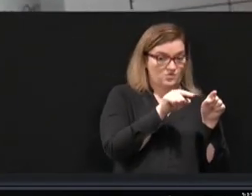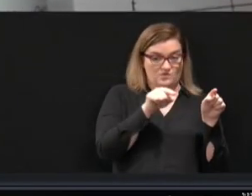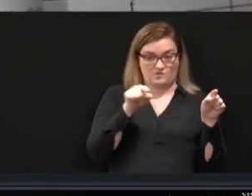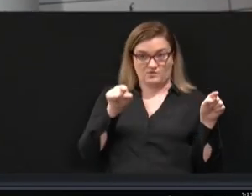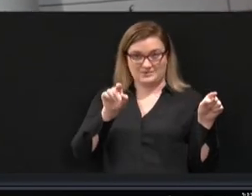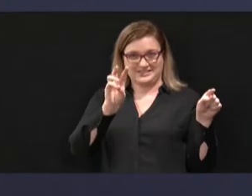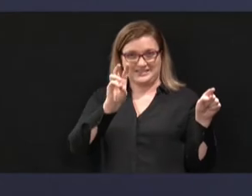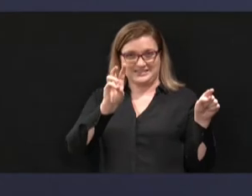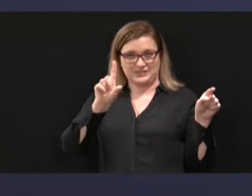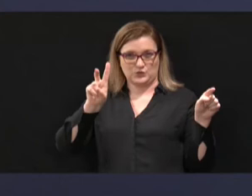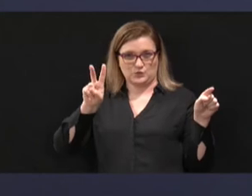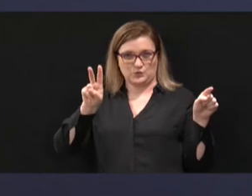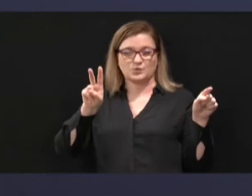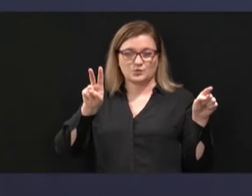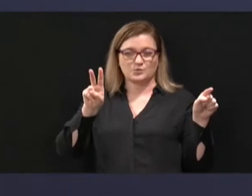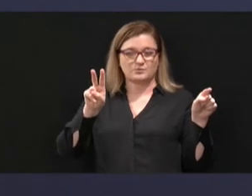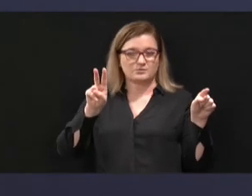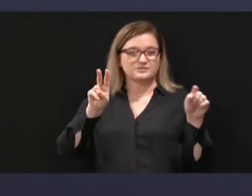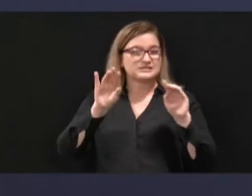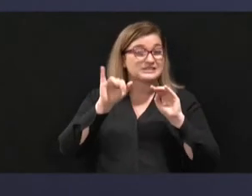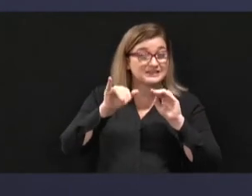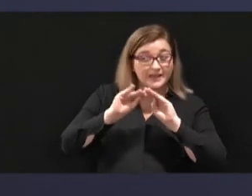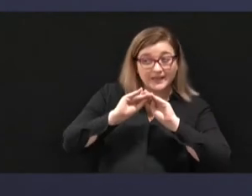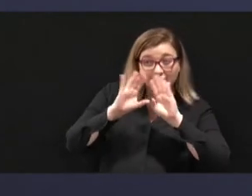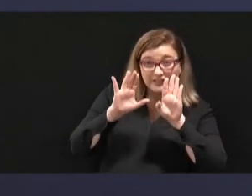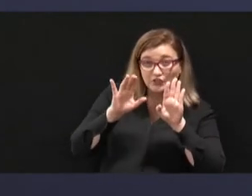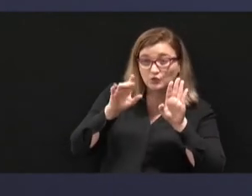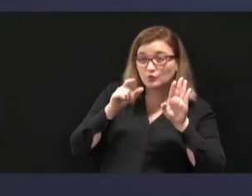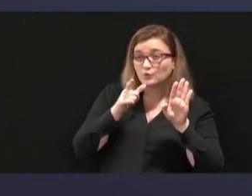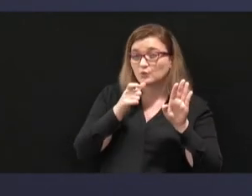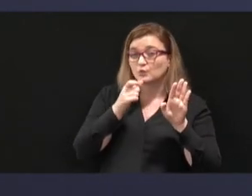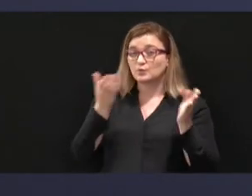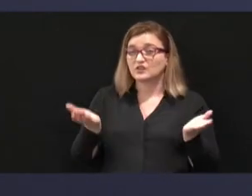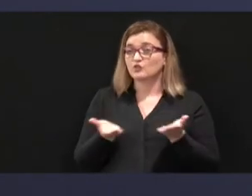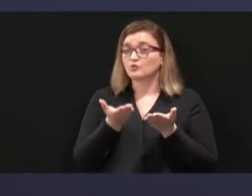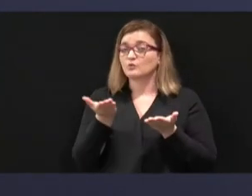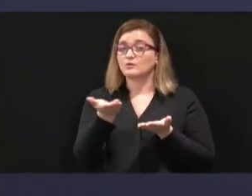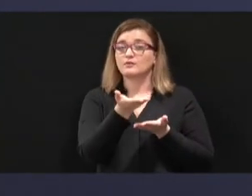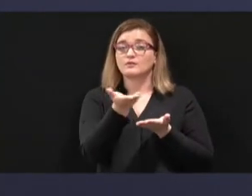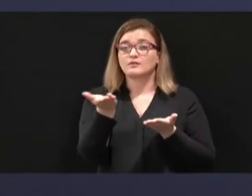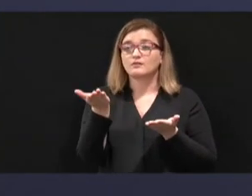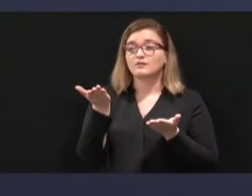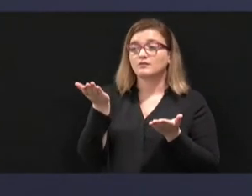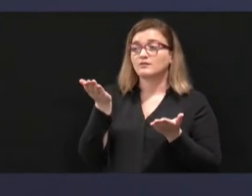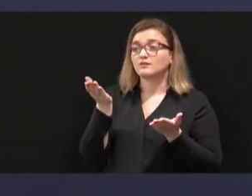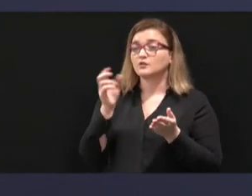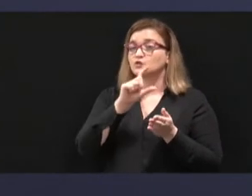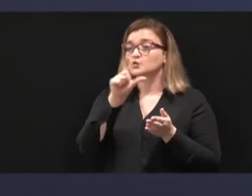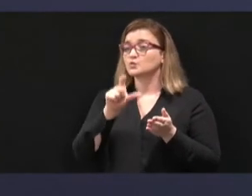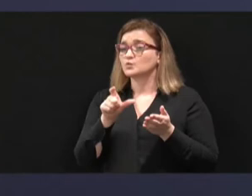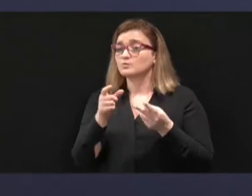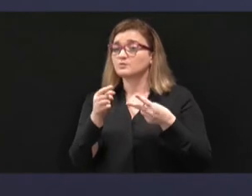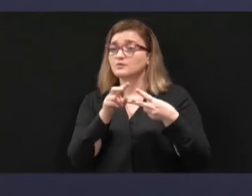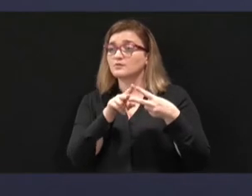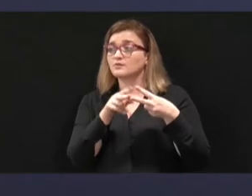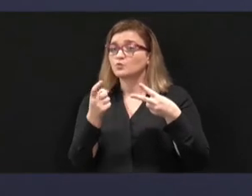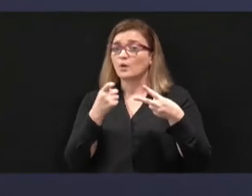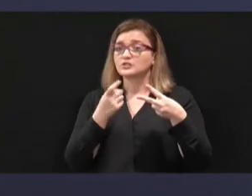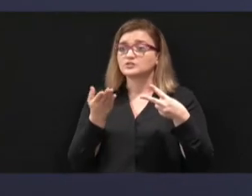twice. Does that clarify things for those in the room? How about on Zoom?